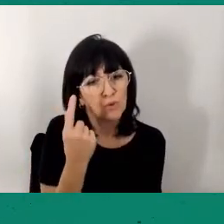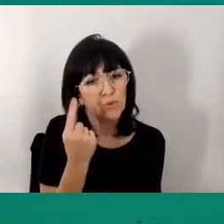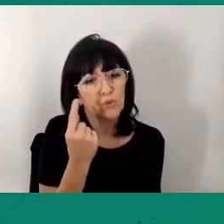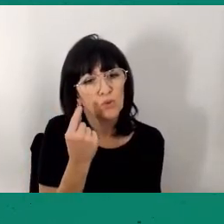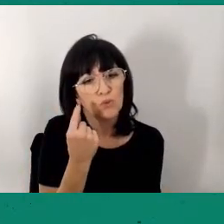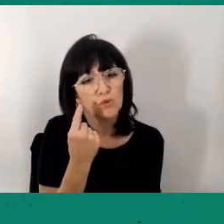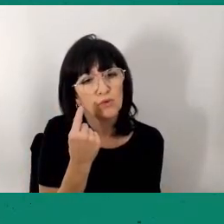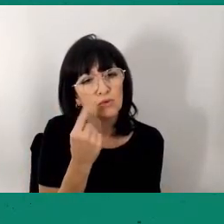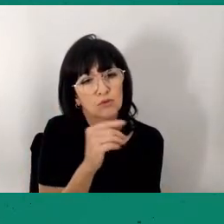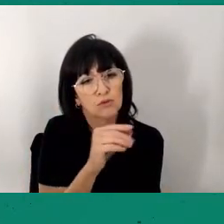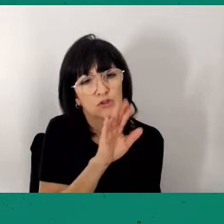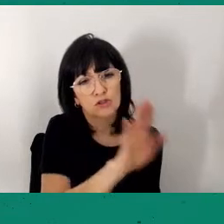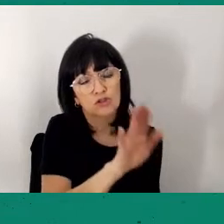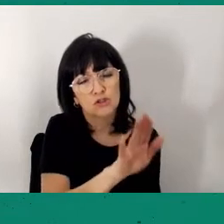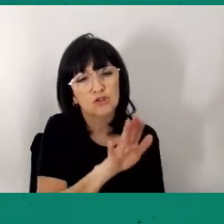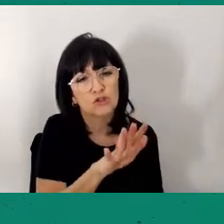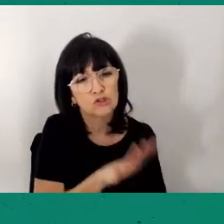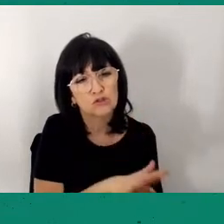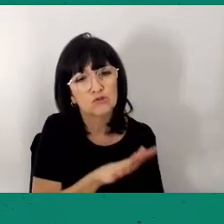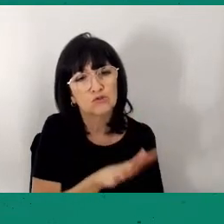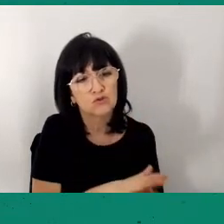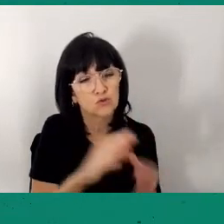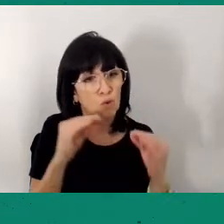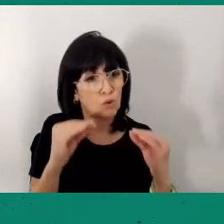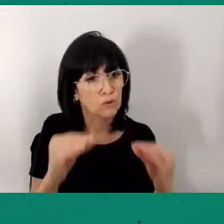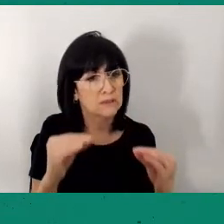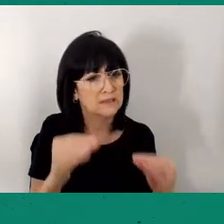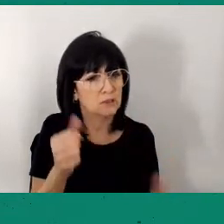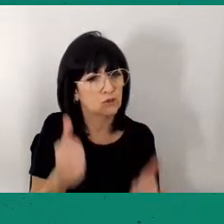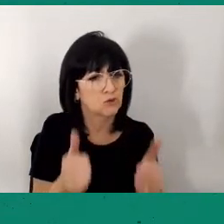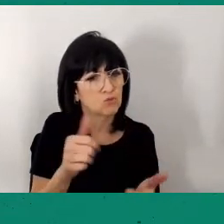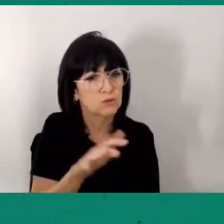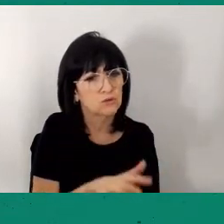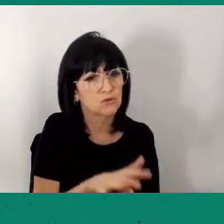what school did your grandmother teach at? Was it one of the DuPont